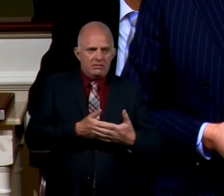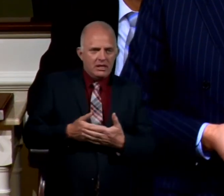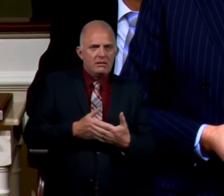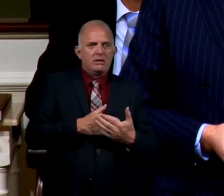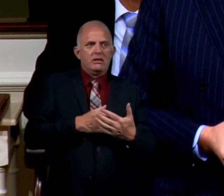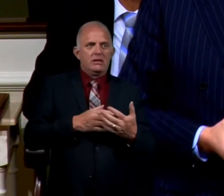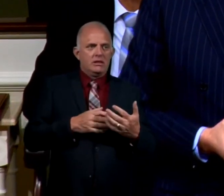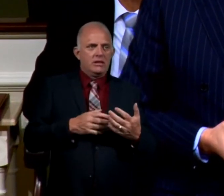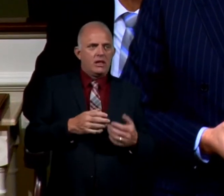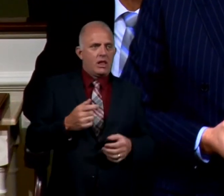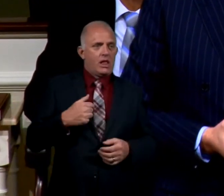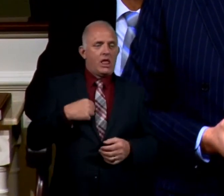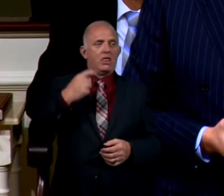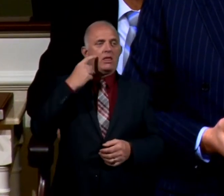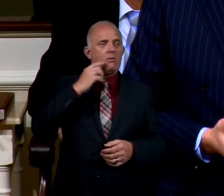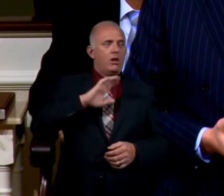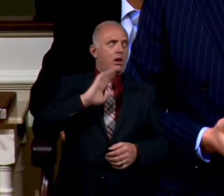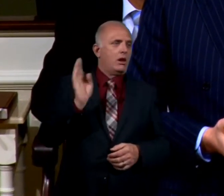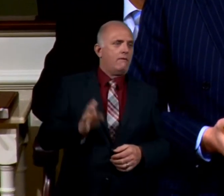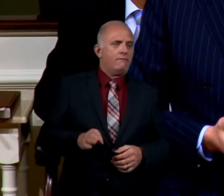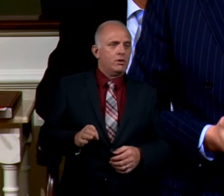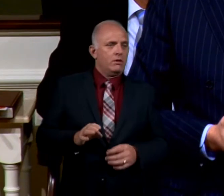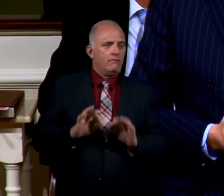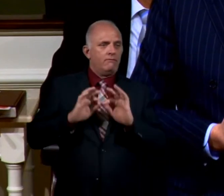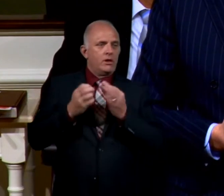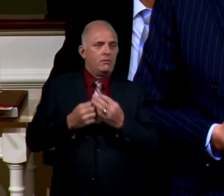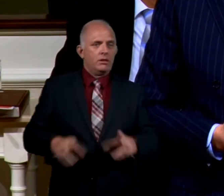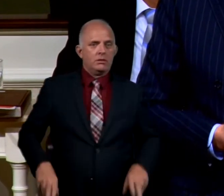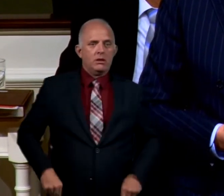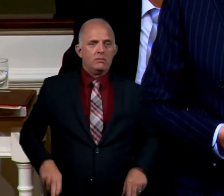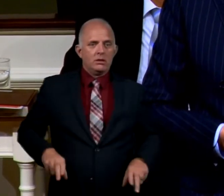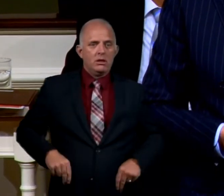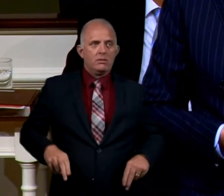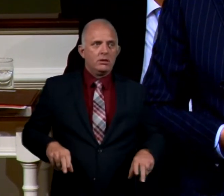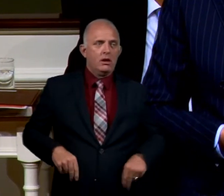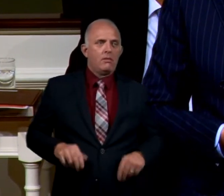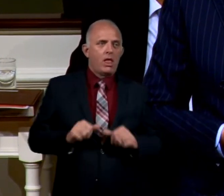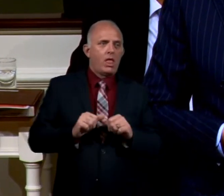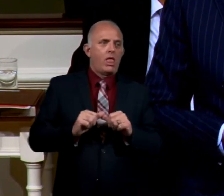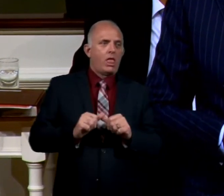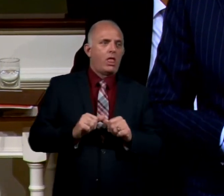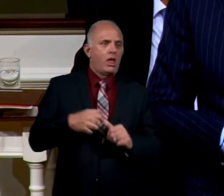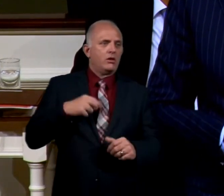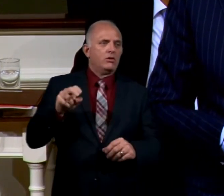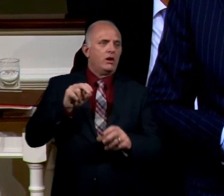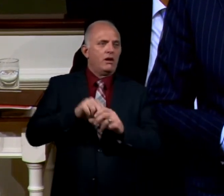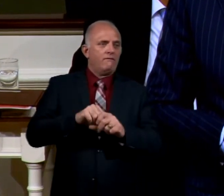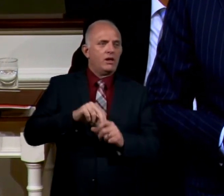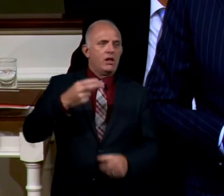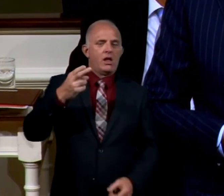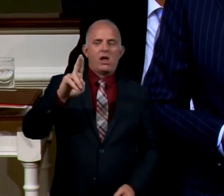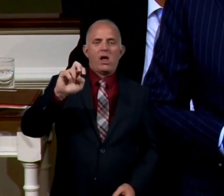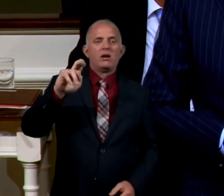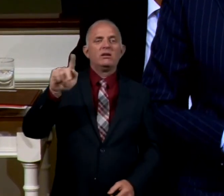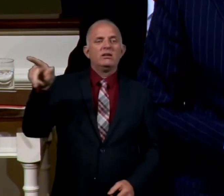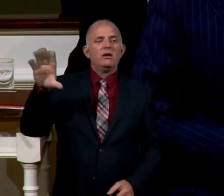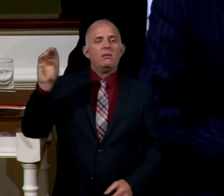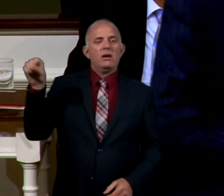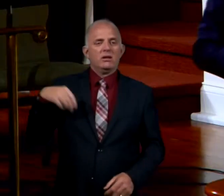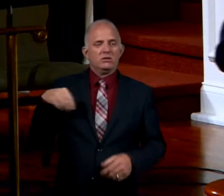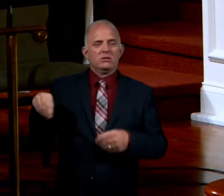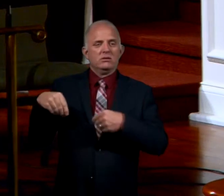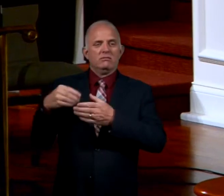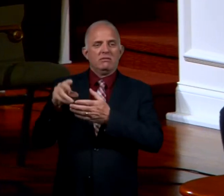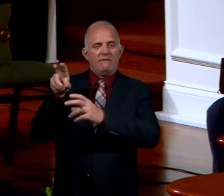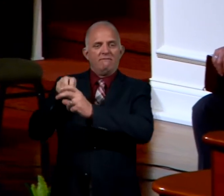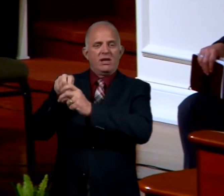going to get out of diapers. I'm telling you what, I should have invested a long time ago in Huggies and that kind of thing. But